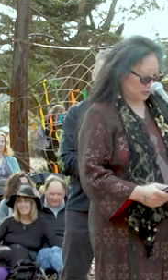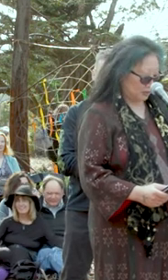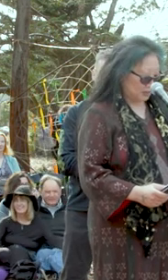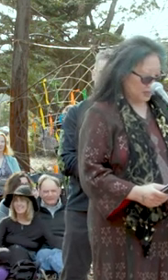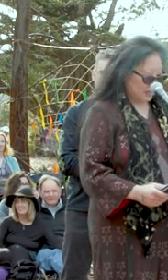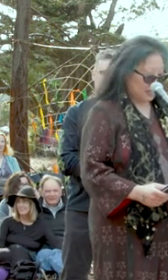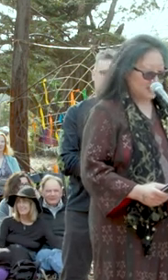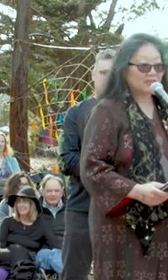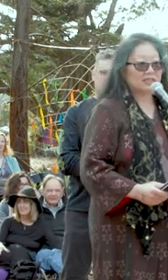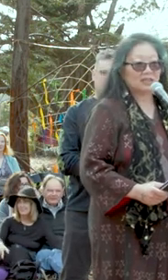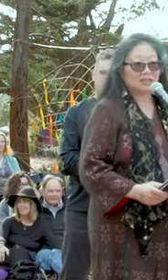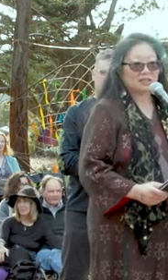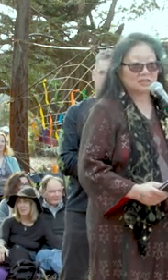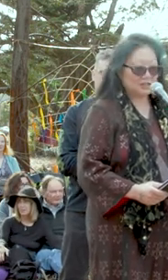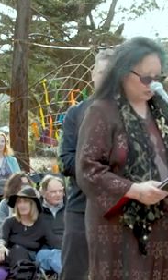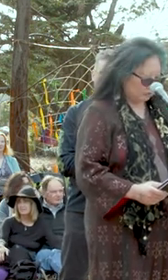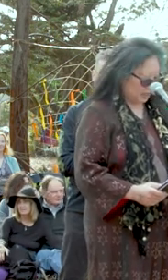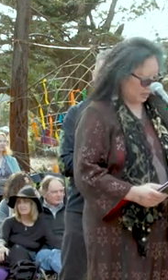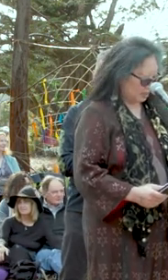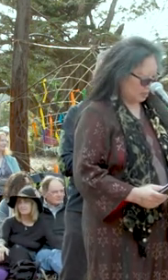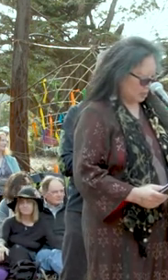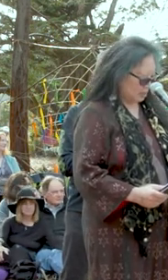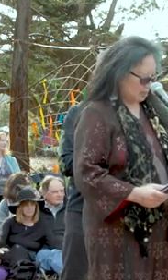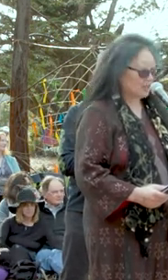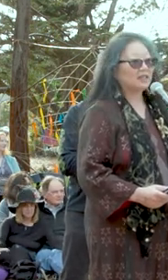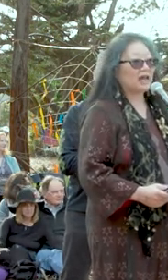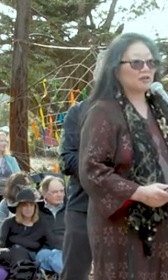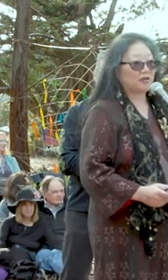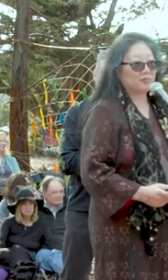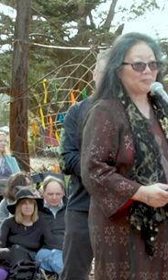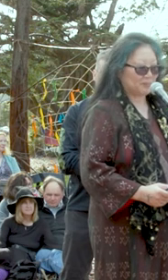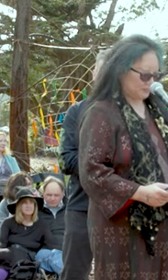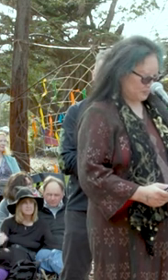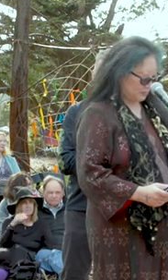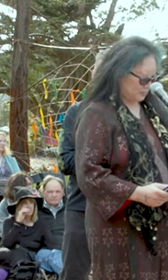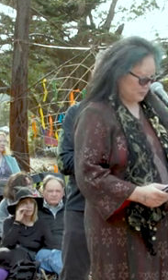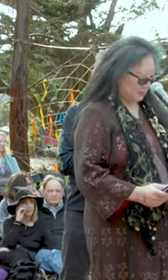Burrows. Lita Diedrich. Leonard.